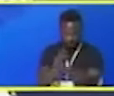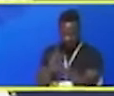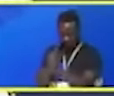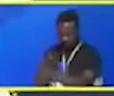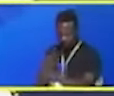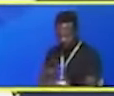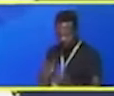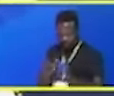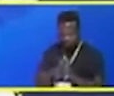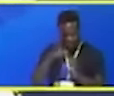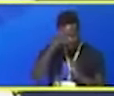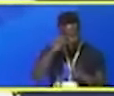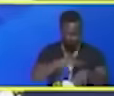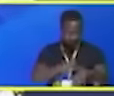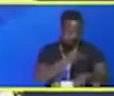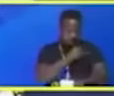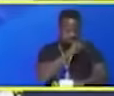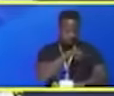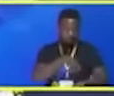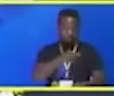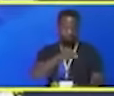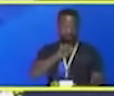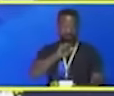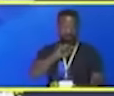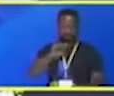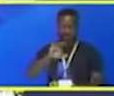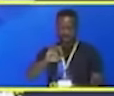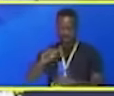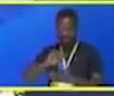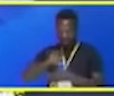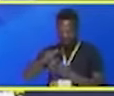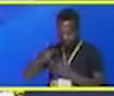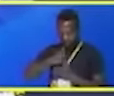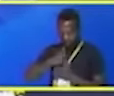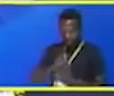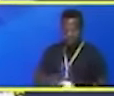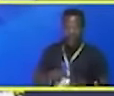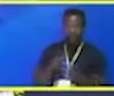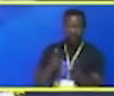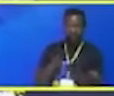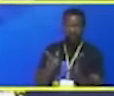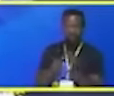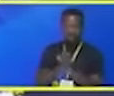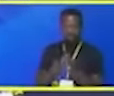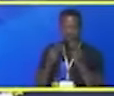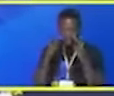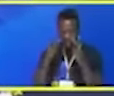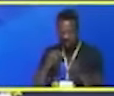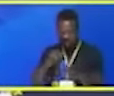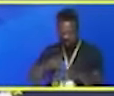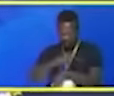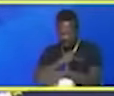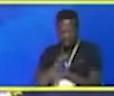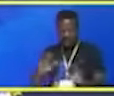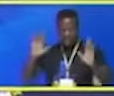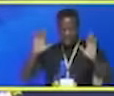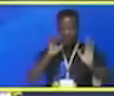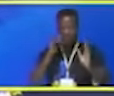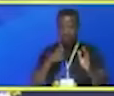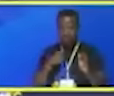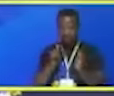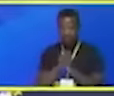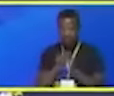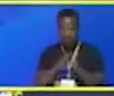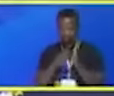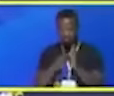to Isaac, the Bible records that he gave him everything he had. And yet we do not see anything tangible given to Isaac. The proof of